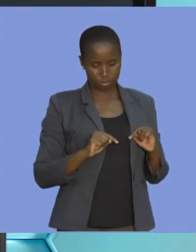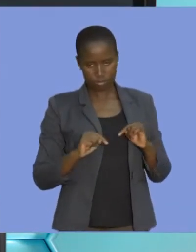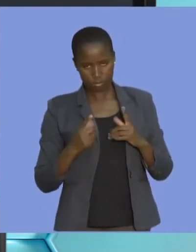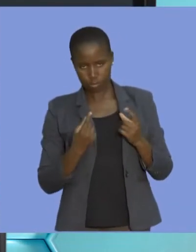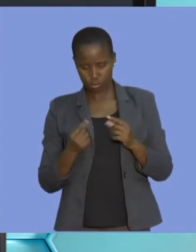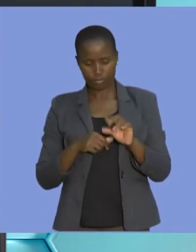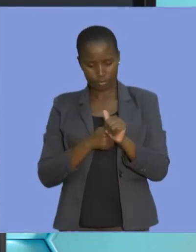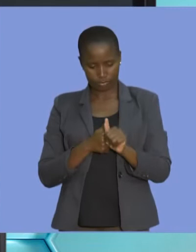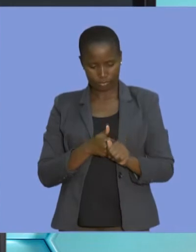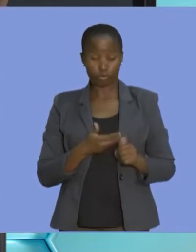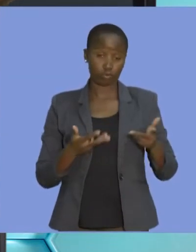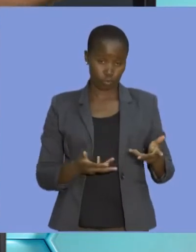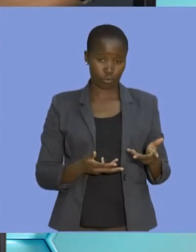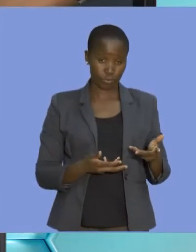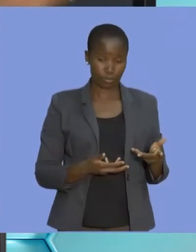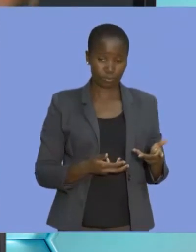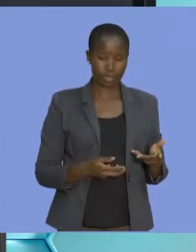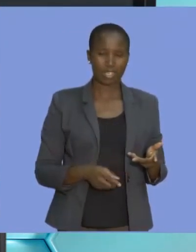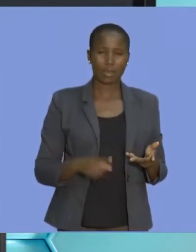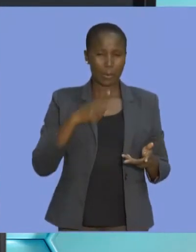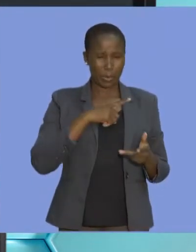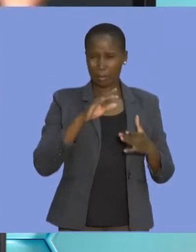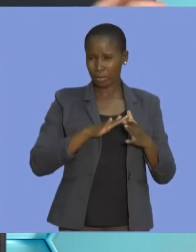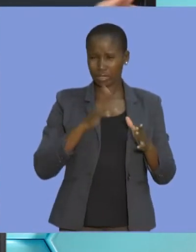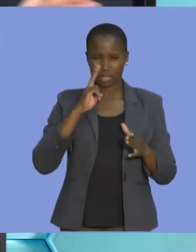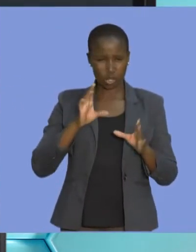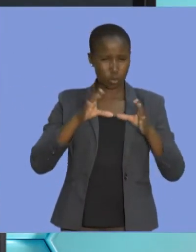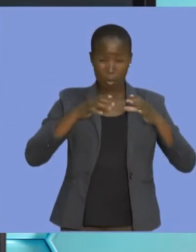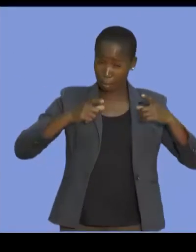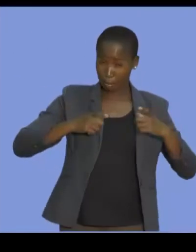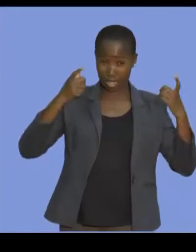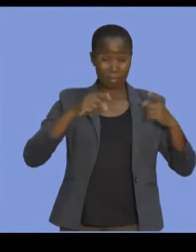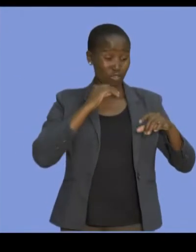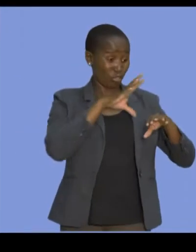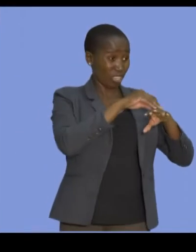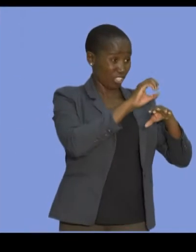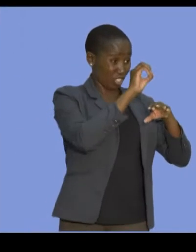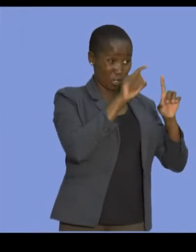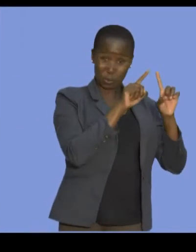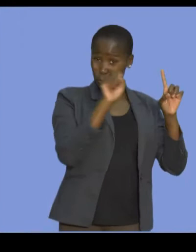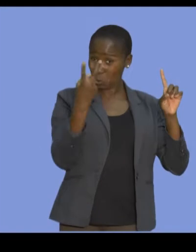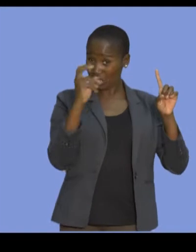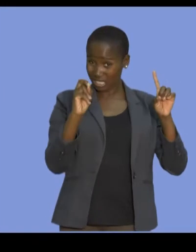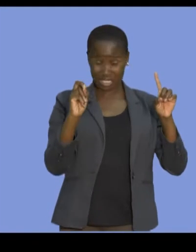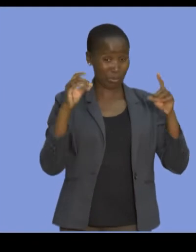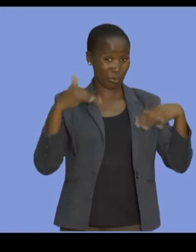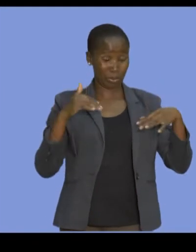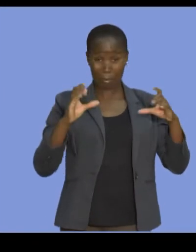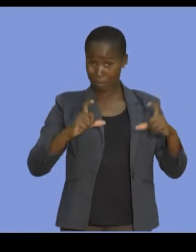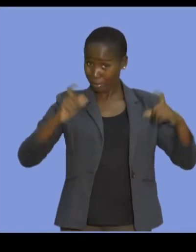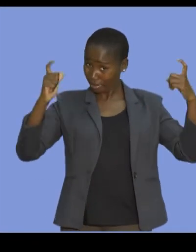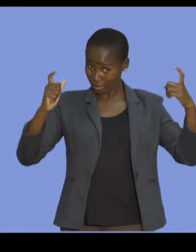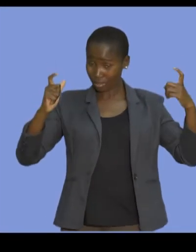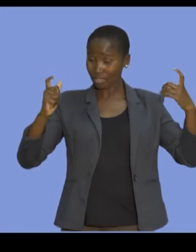group, it's just so big. 0 to 20, 20 to 40, 40 to 60, such a